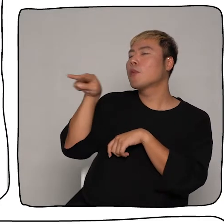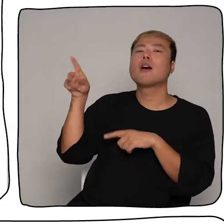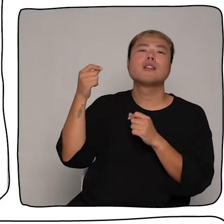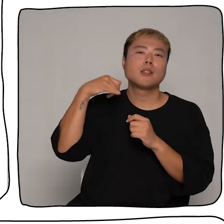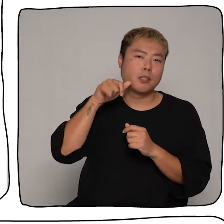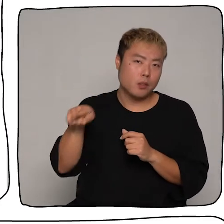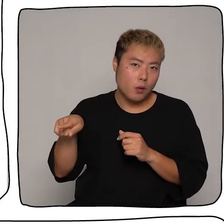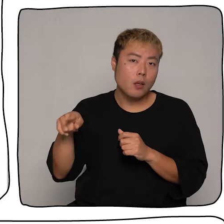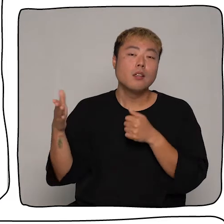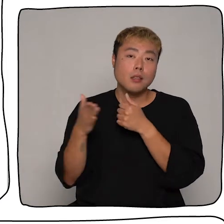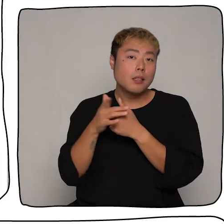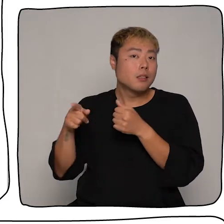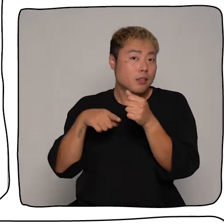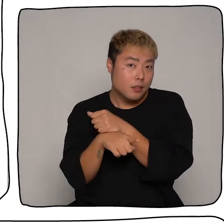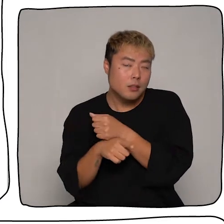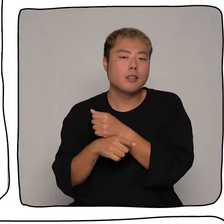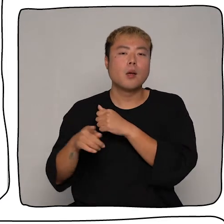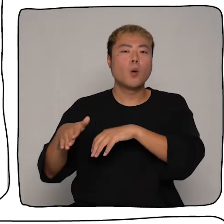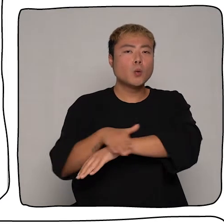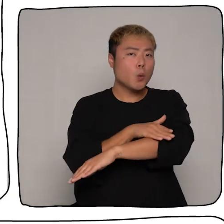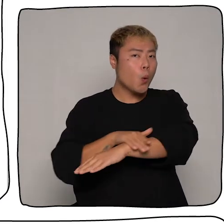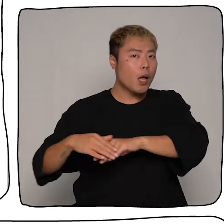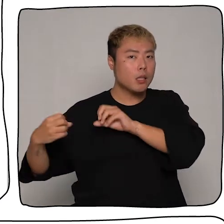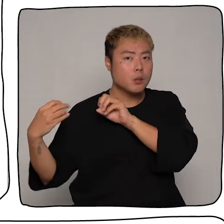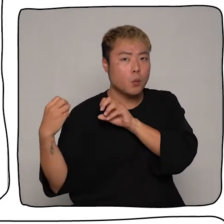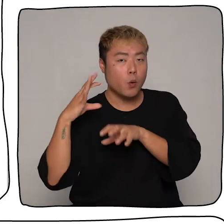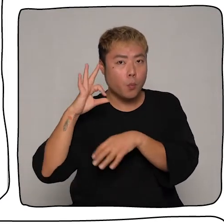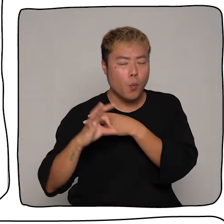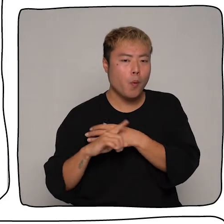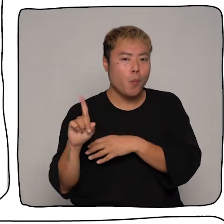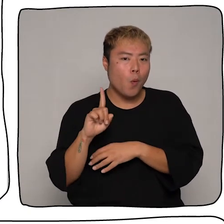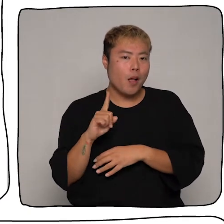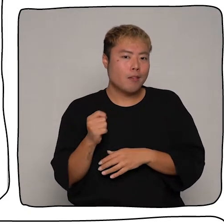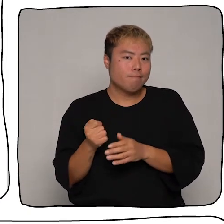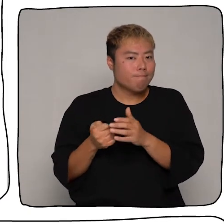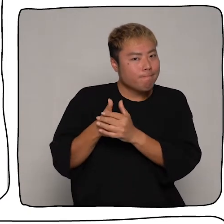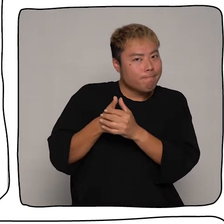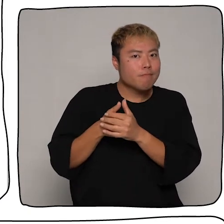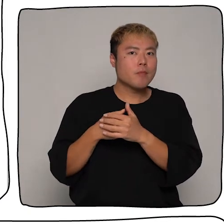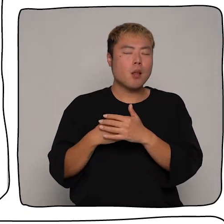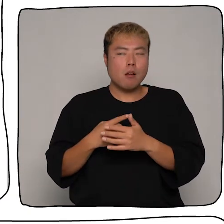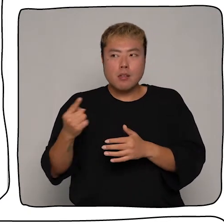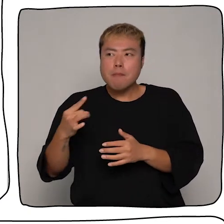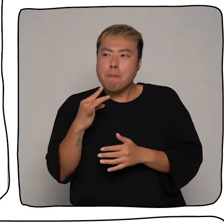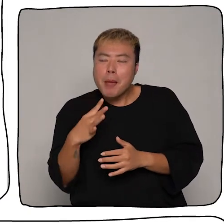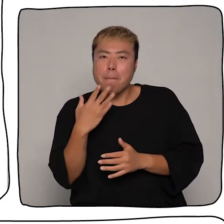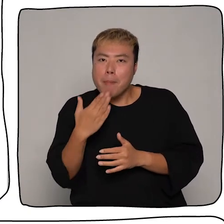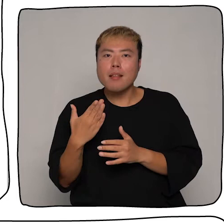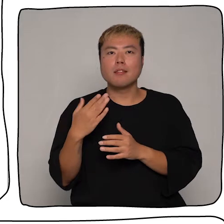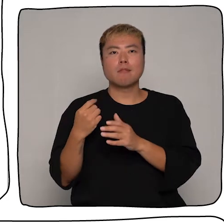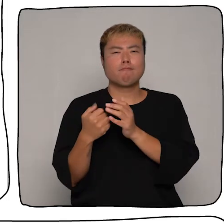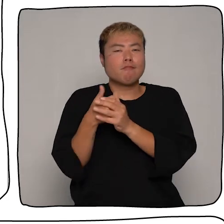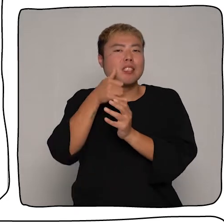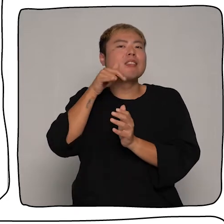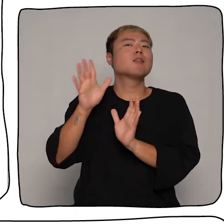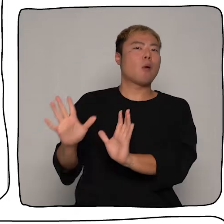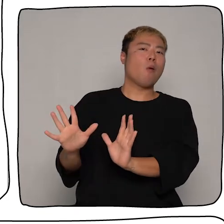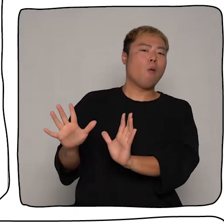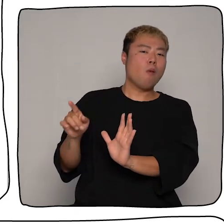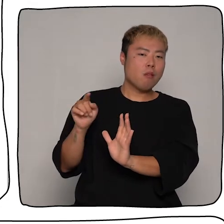there is a uniqueness of method in haptic communication, very